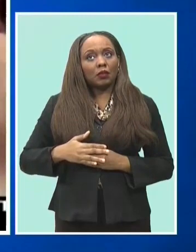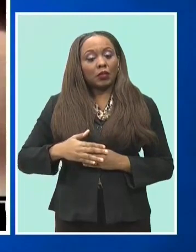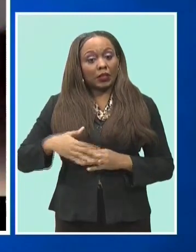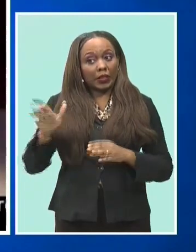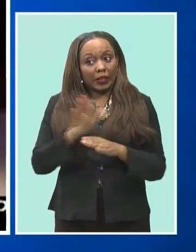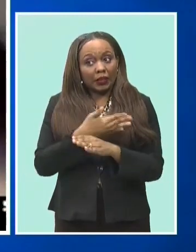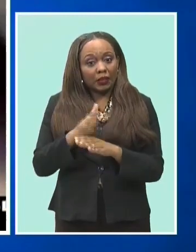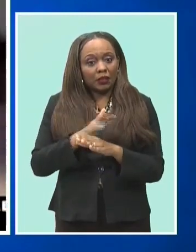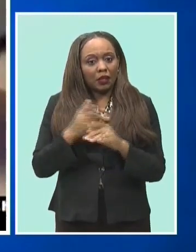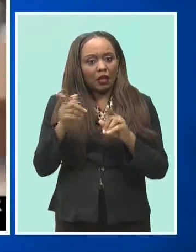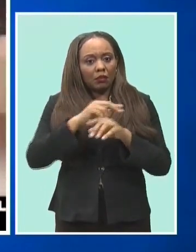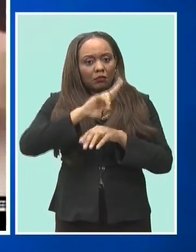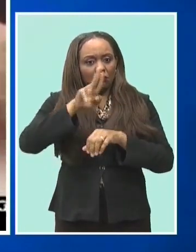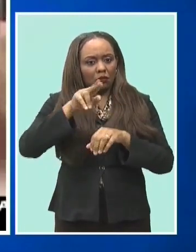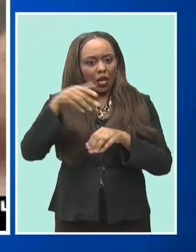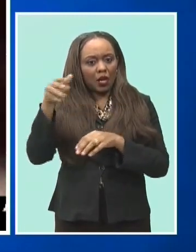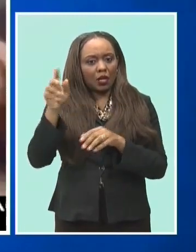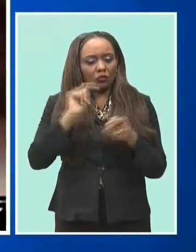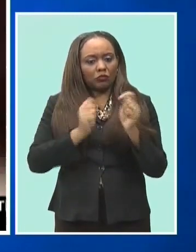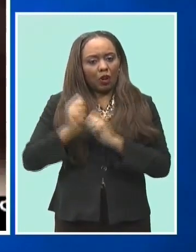love of a